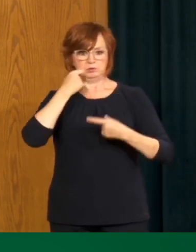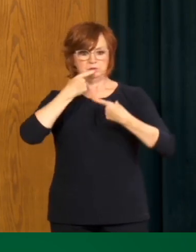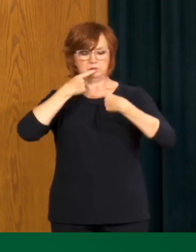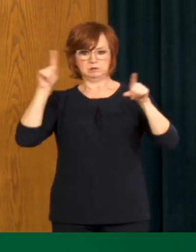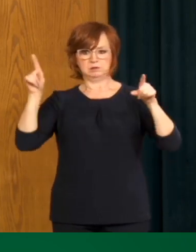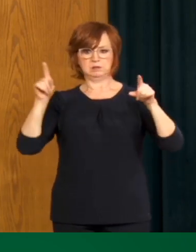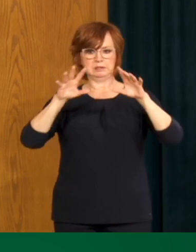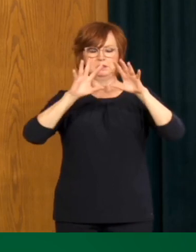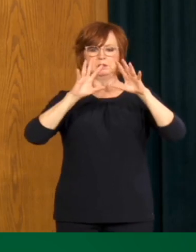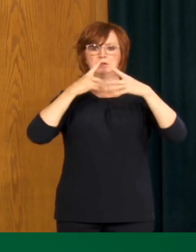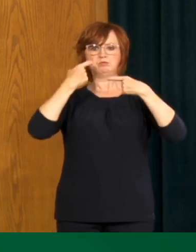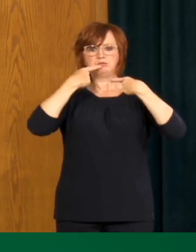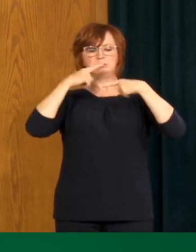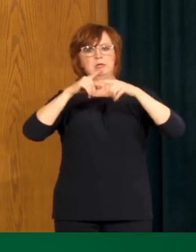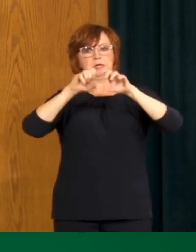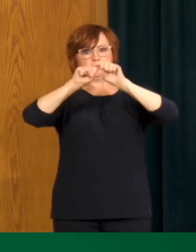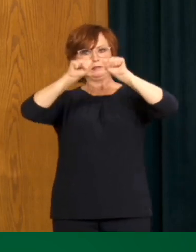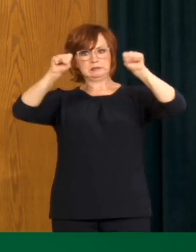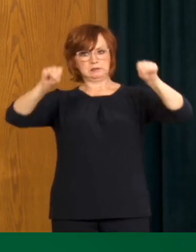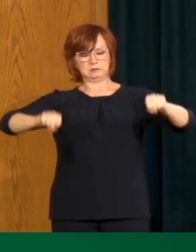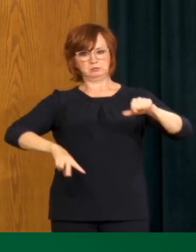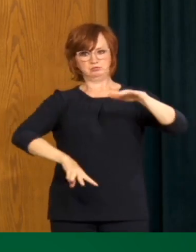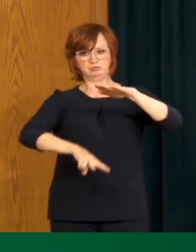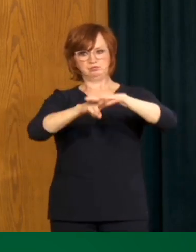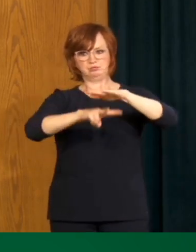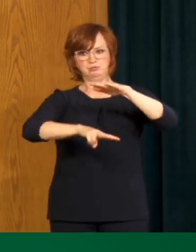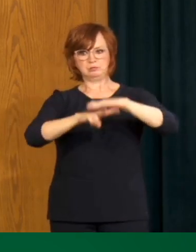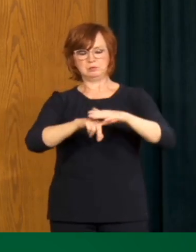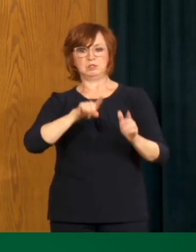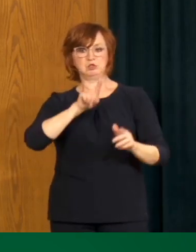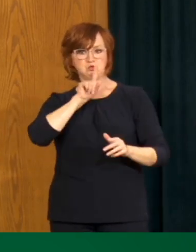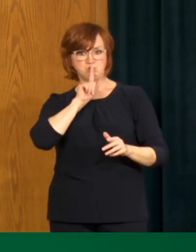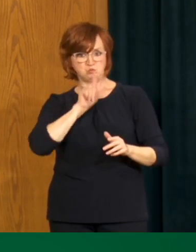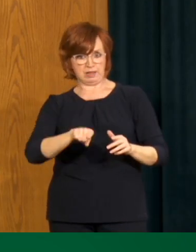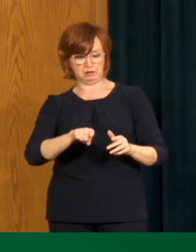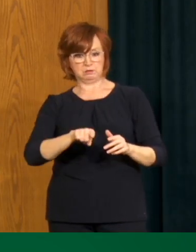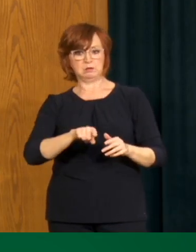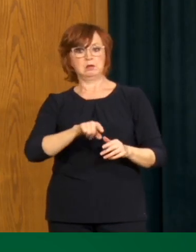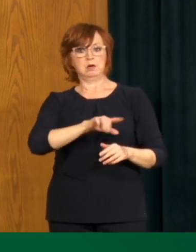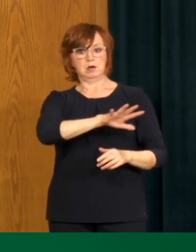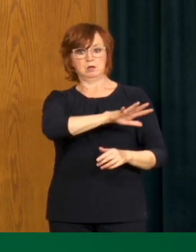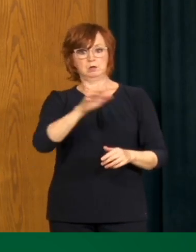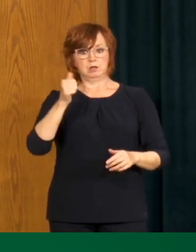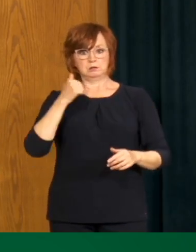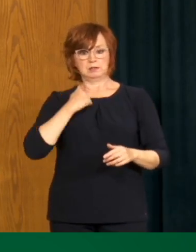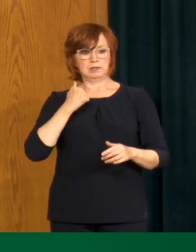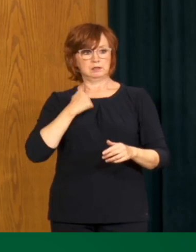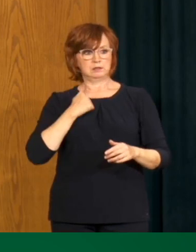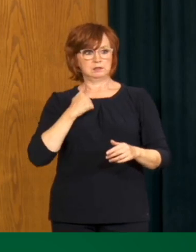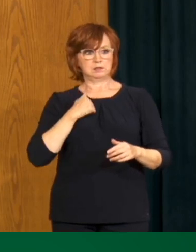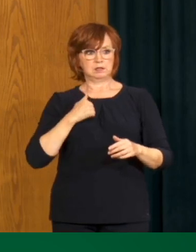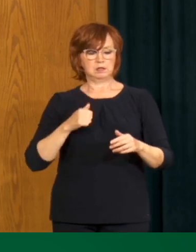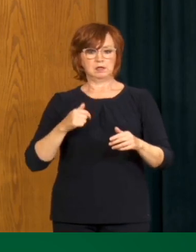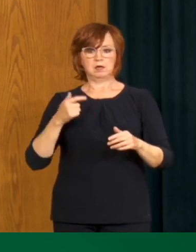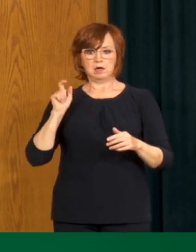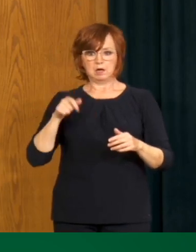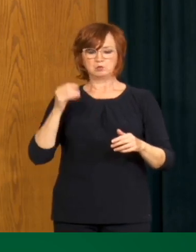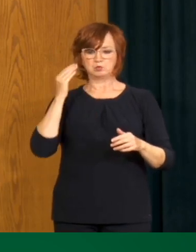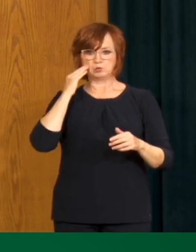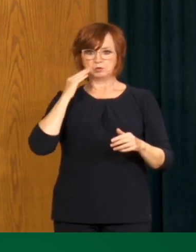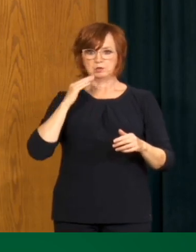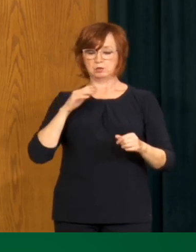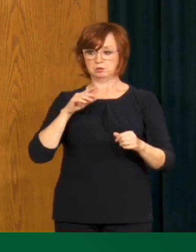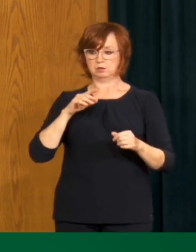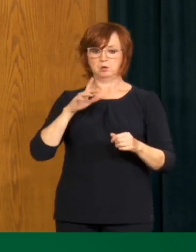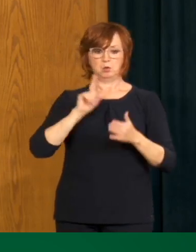is real and all Canadians need to be aware. What is Saskatchewan's stance on systematic racism? Oh, it is.